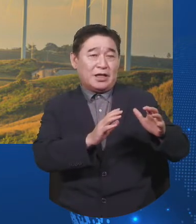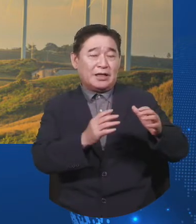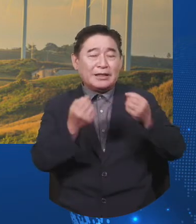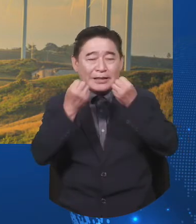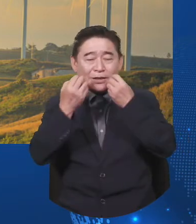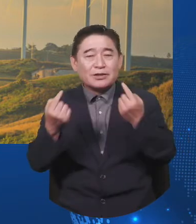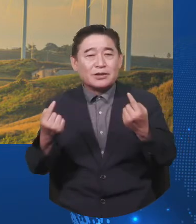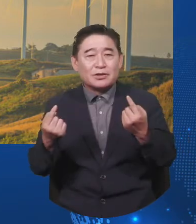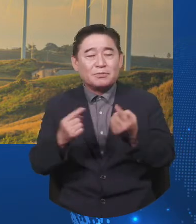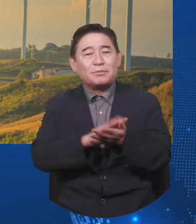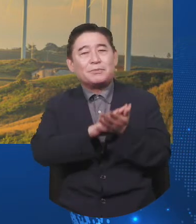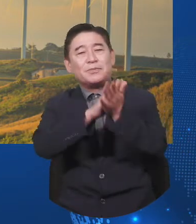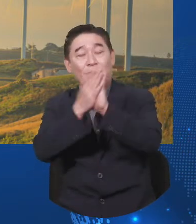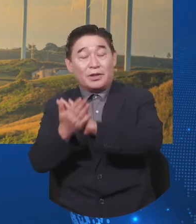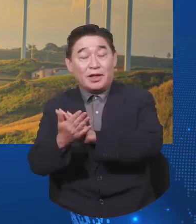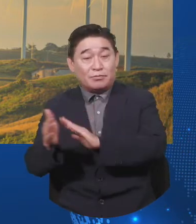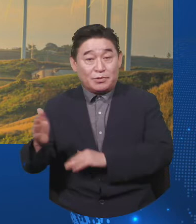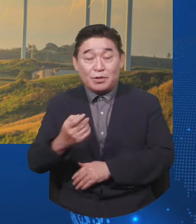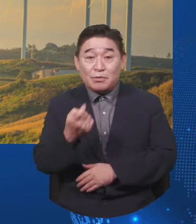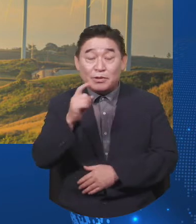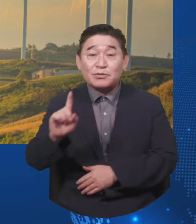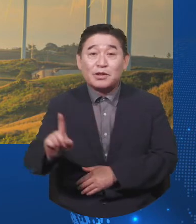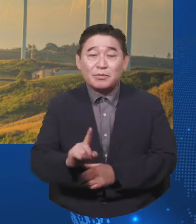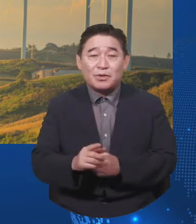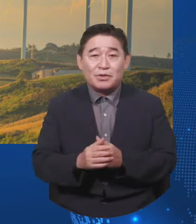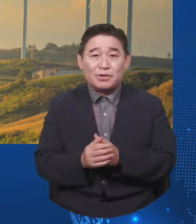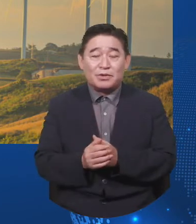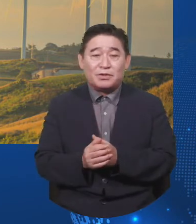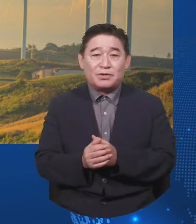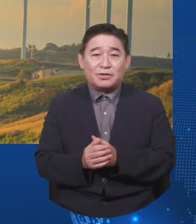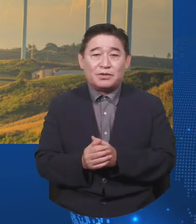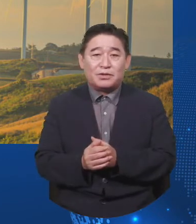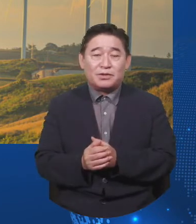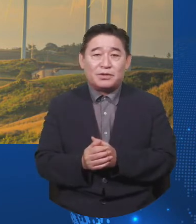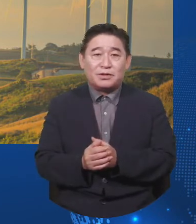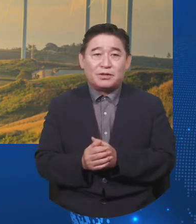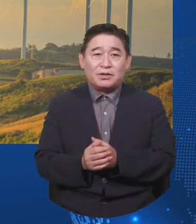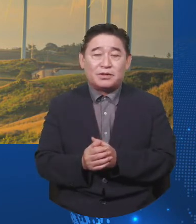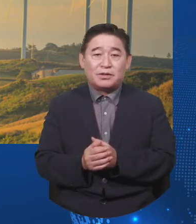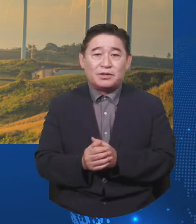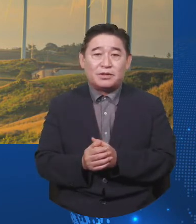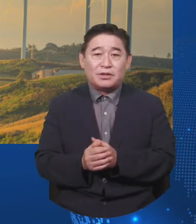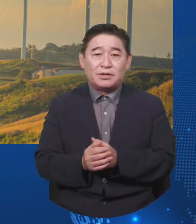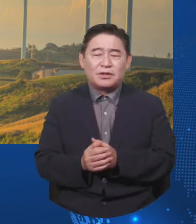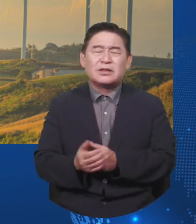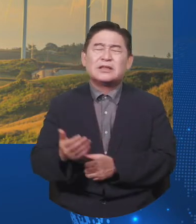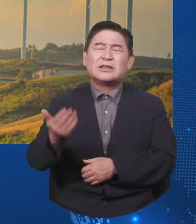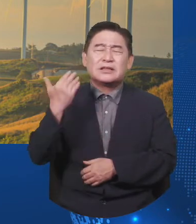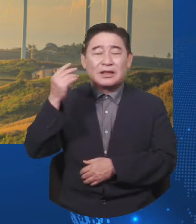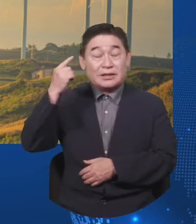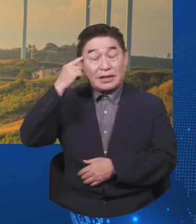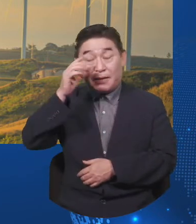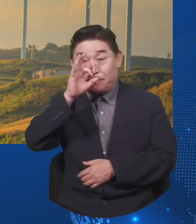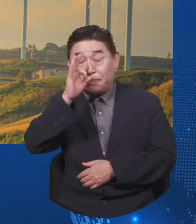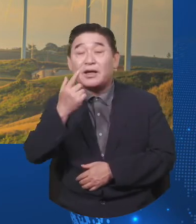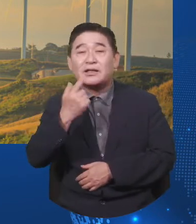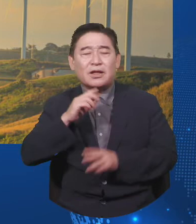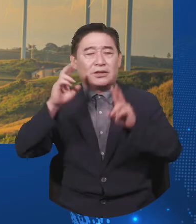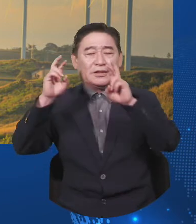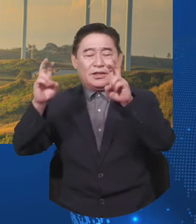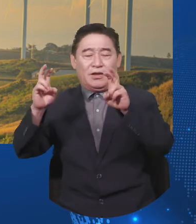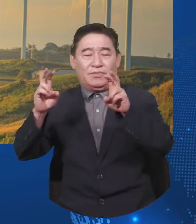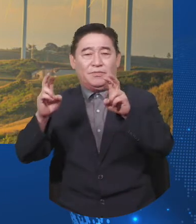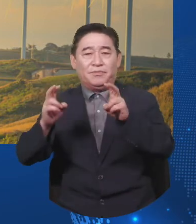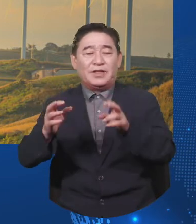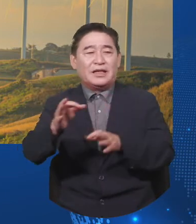invest in businesses and markets which have previously been overlooked and yet have the potential to unlock